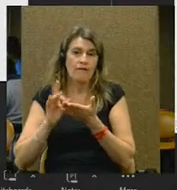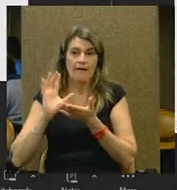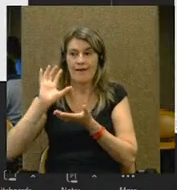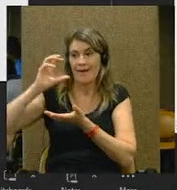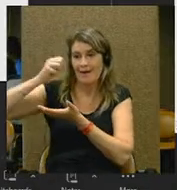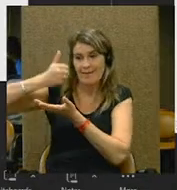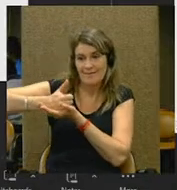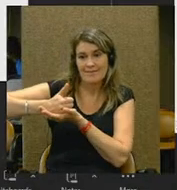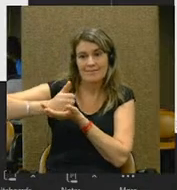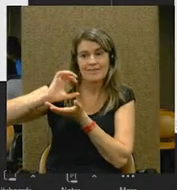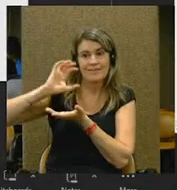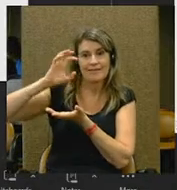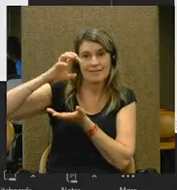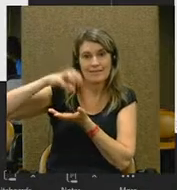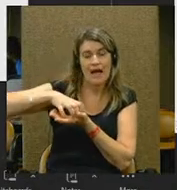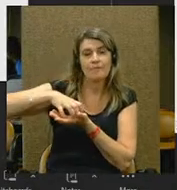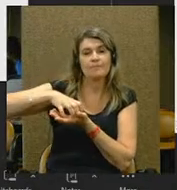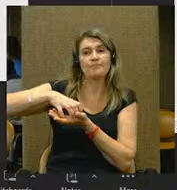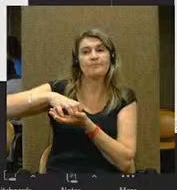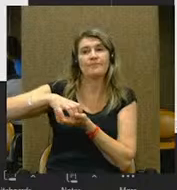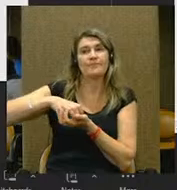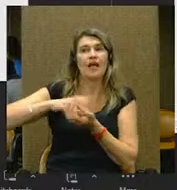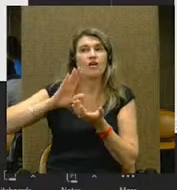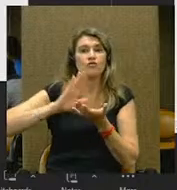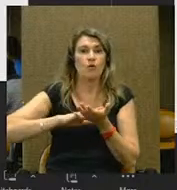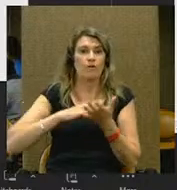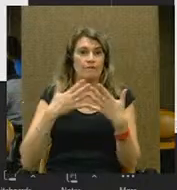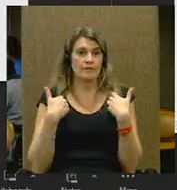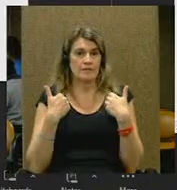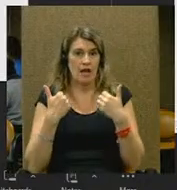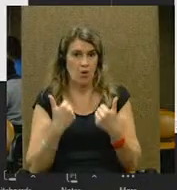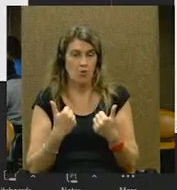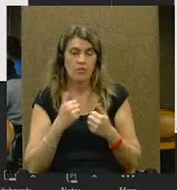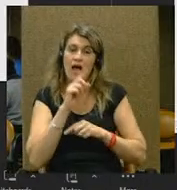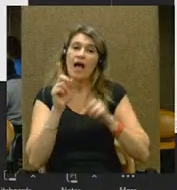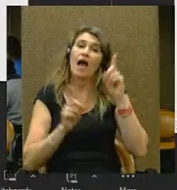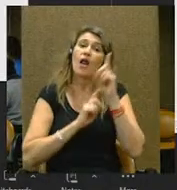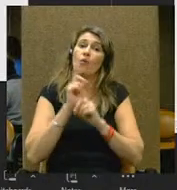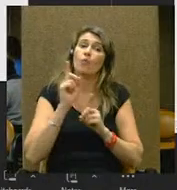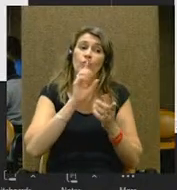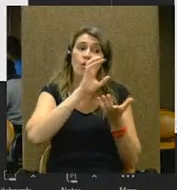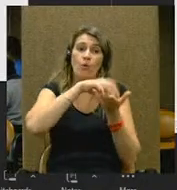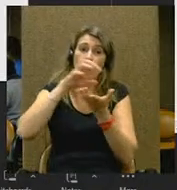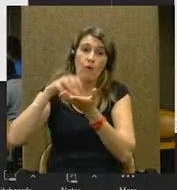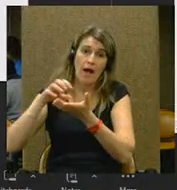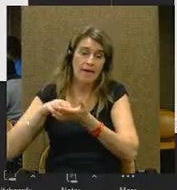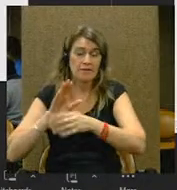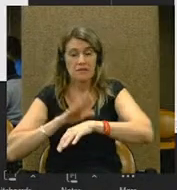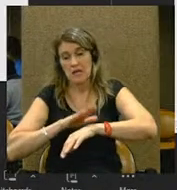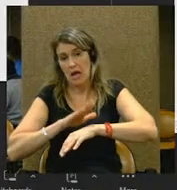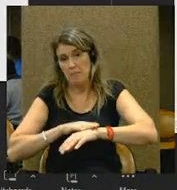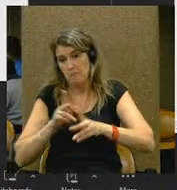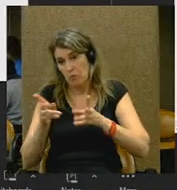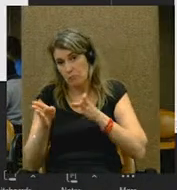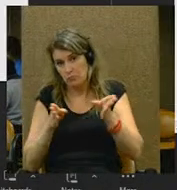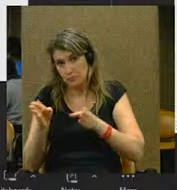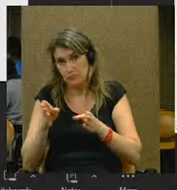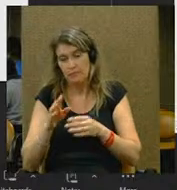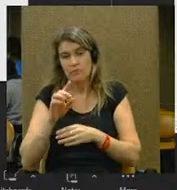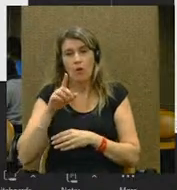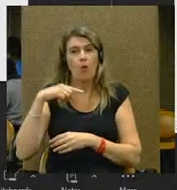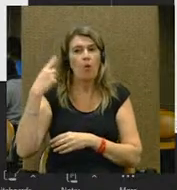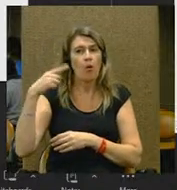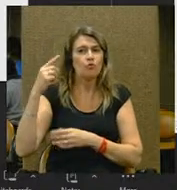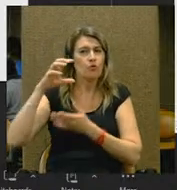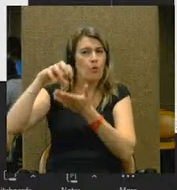a response. Some of these are temporary, set up in trailers, and some are more permanent, set up in